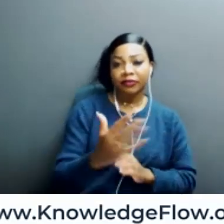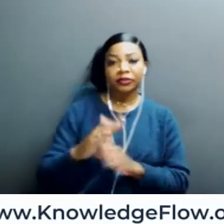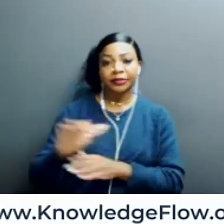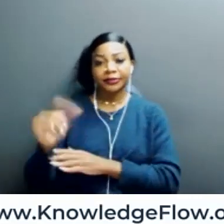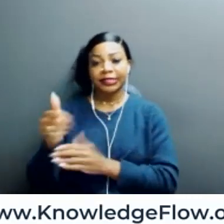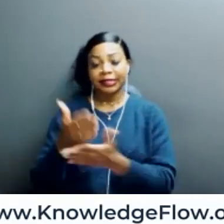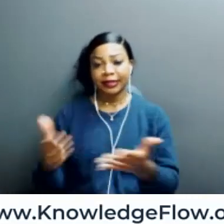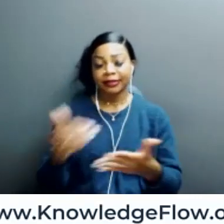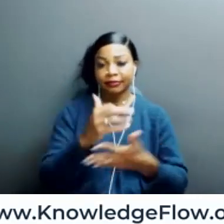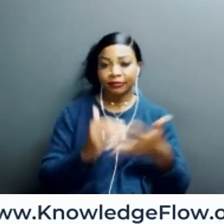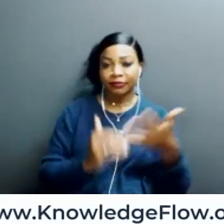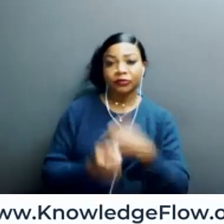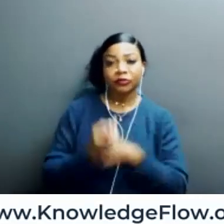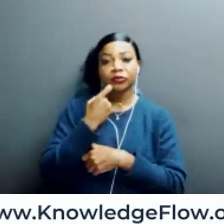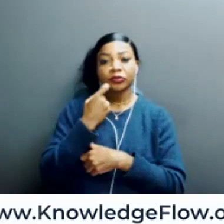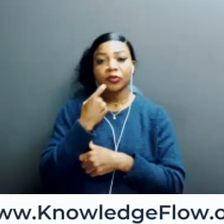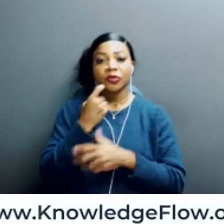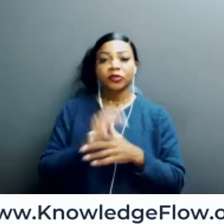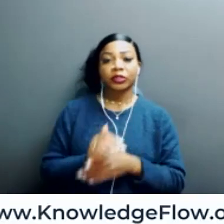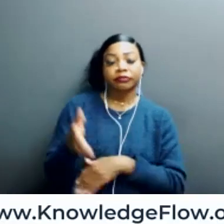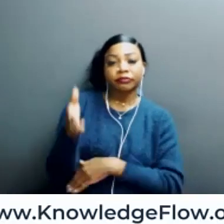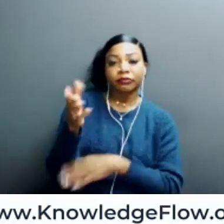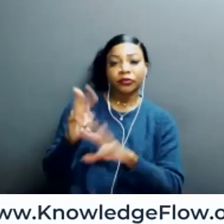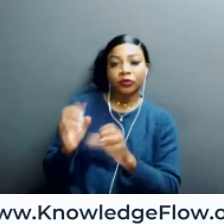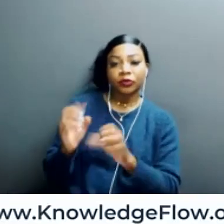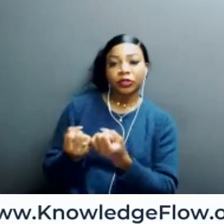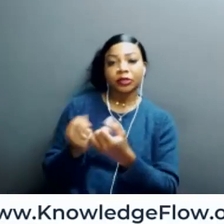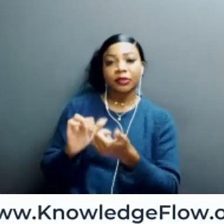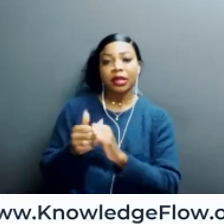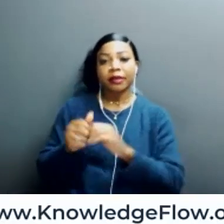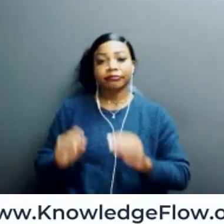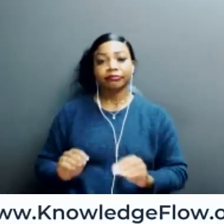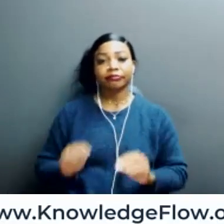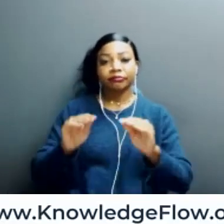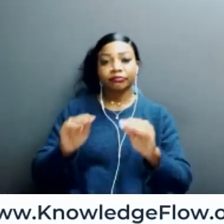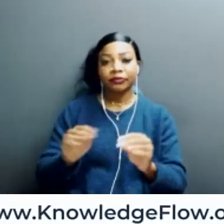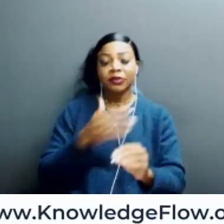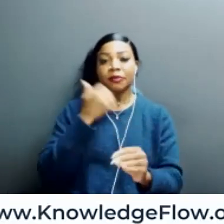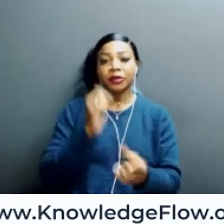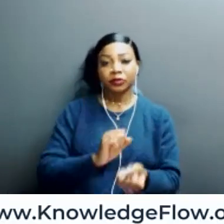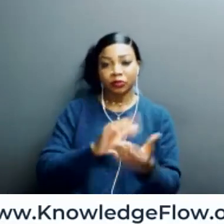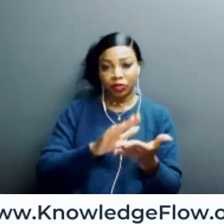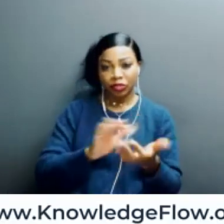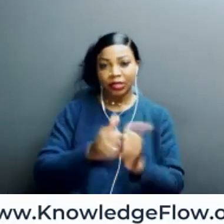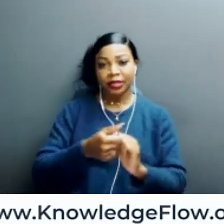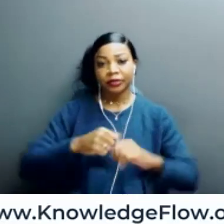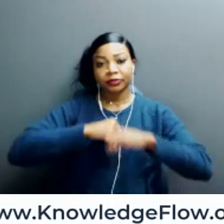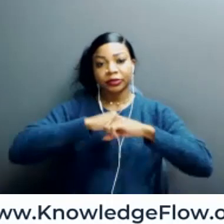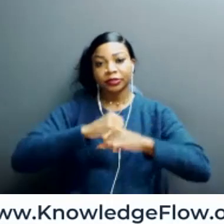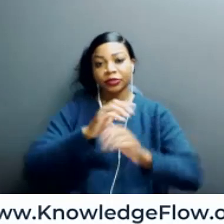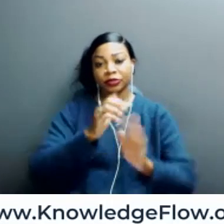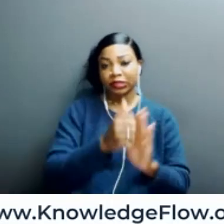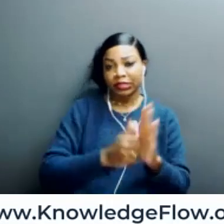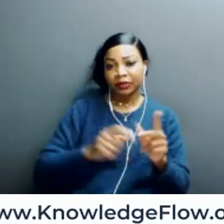we held a workshop how to implement uh best practices when it comes to securing your accounts and securing your